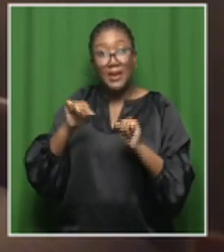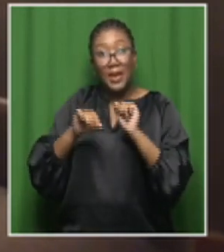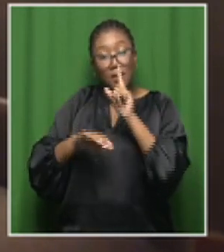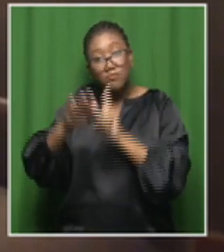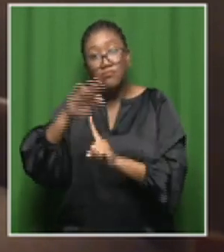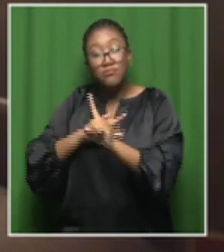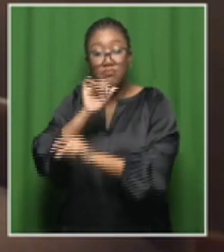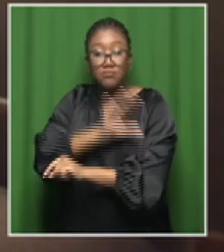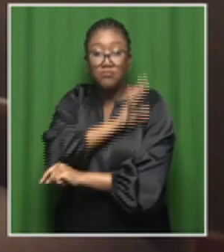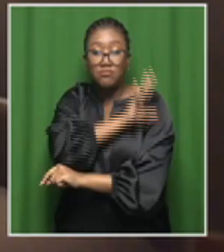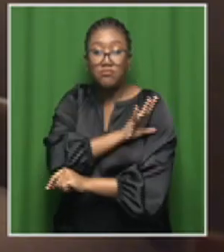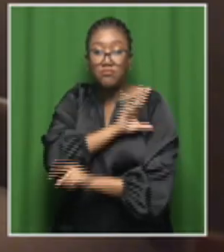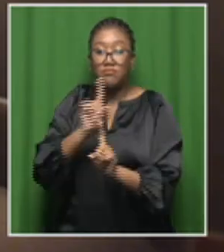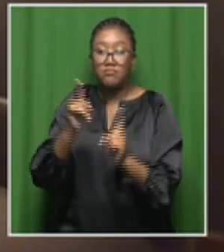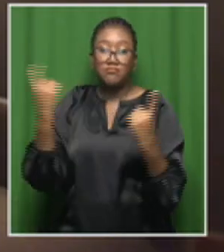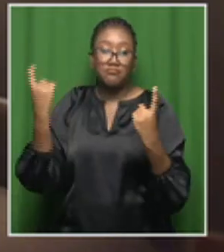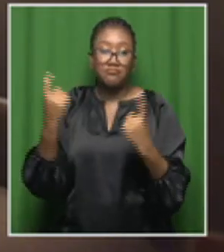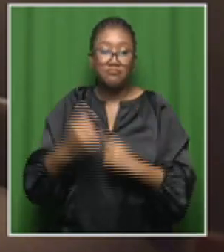many unable to do so.